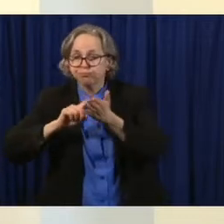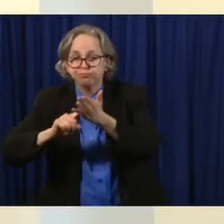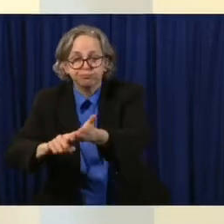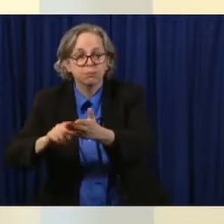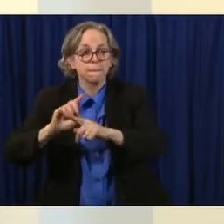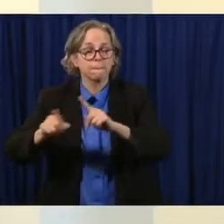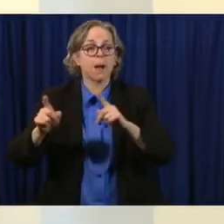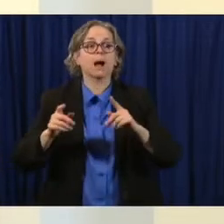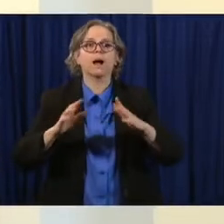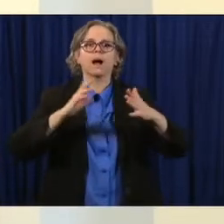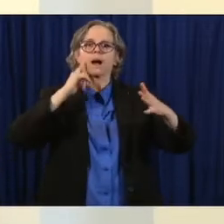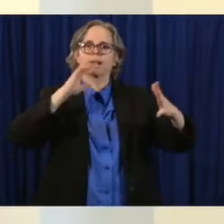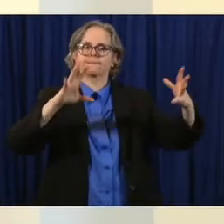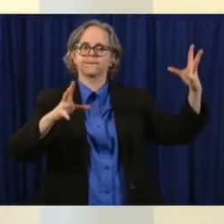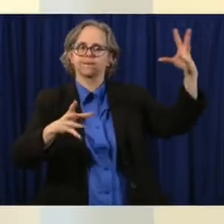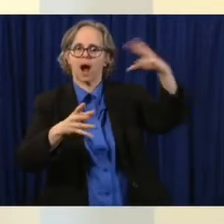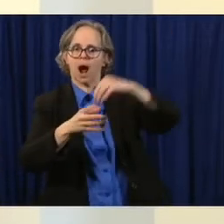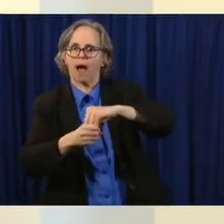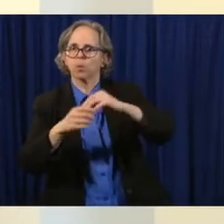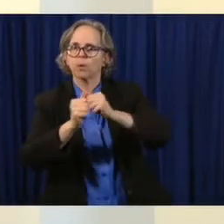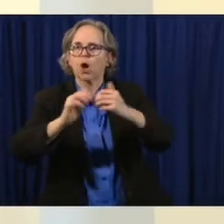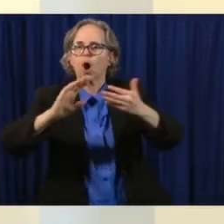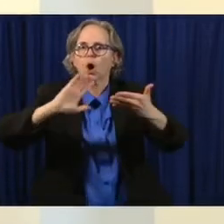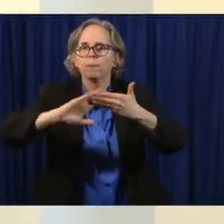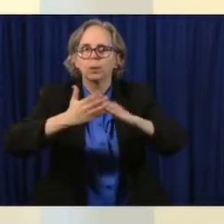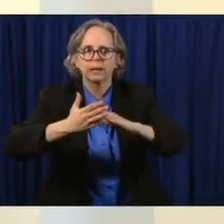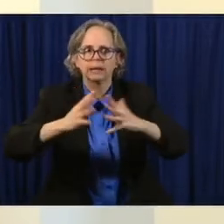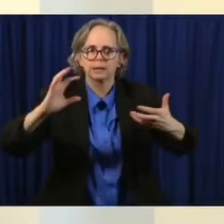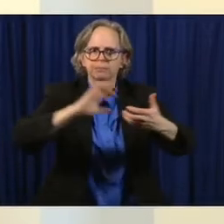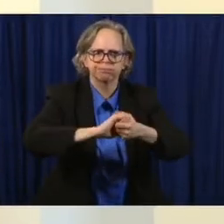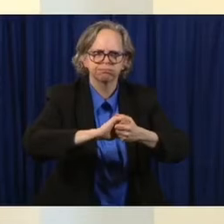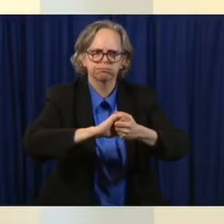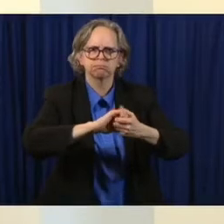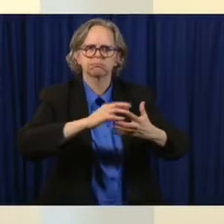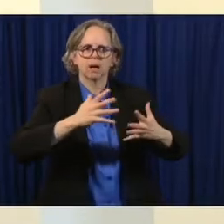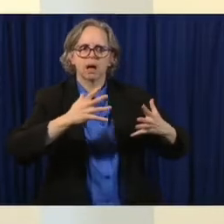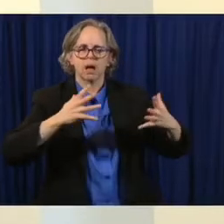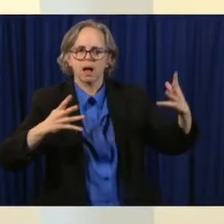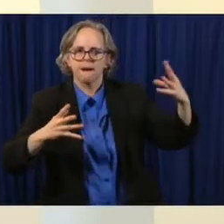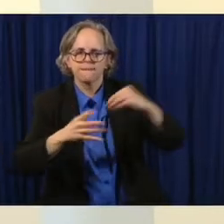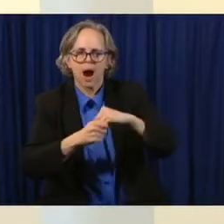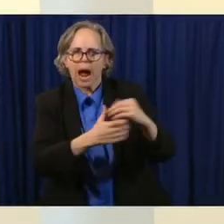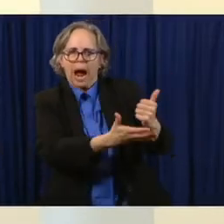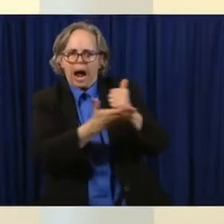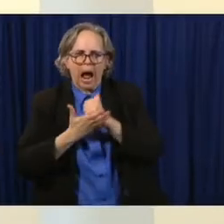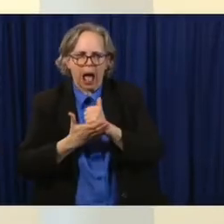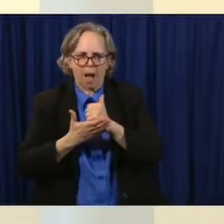the community who can reach into the community and help us all through this difficult time.